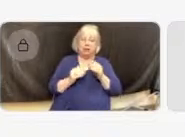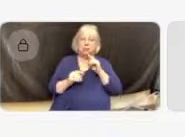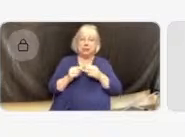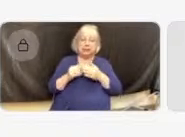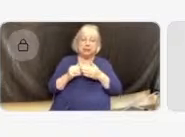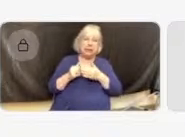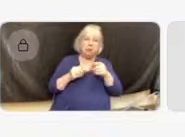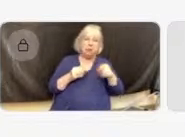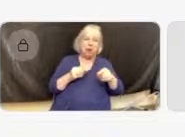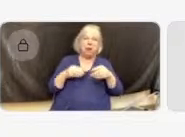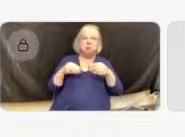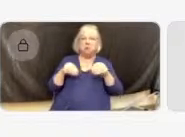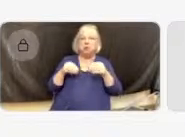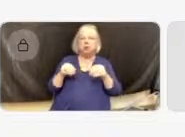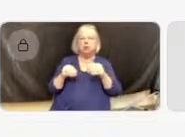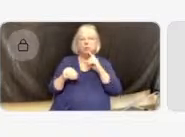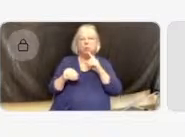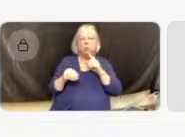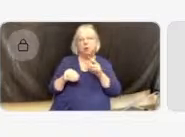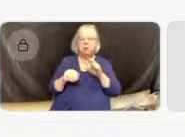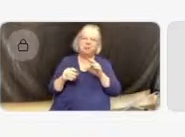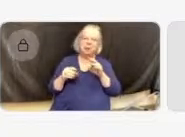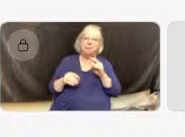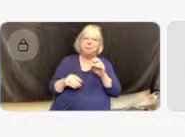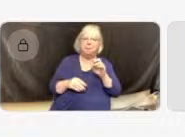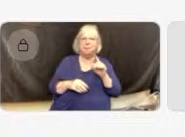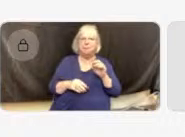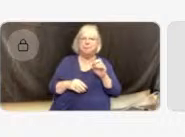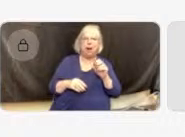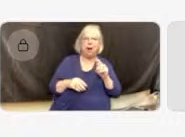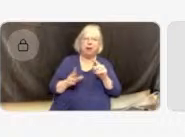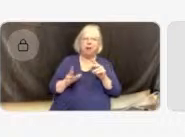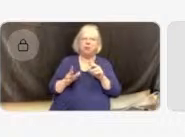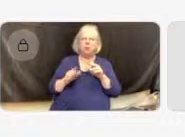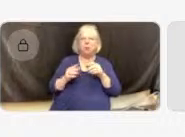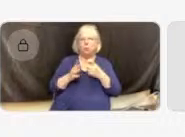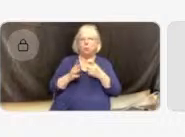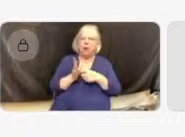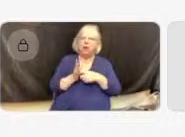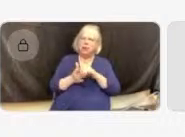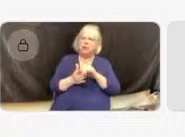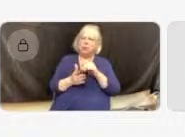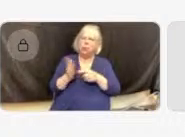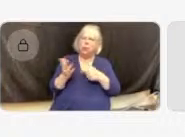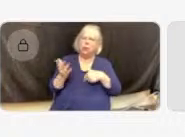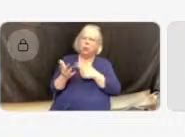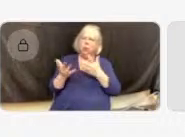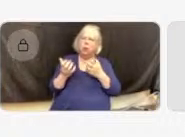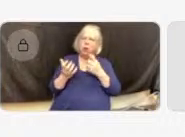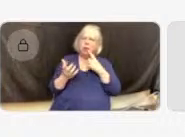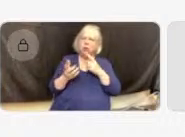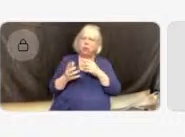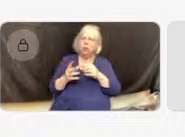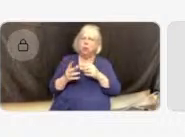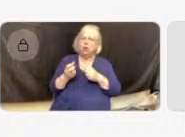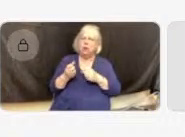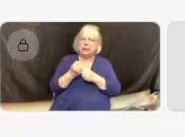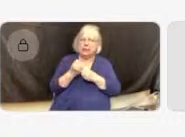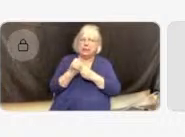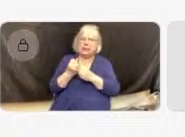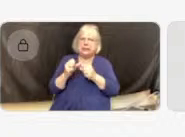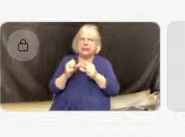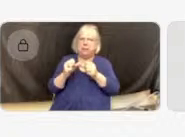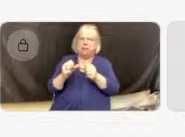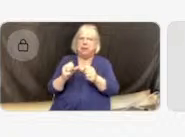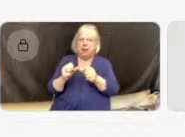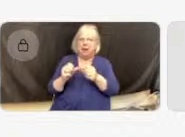sold it at a modest price, but had a single family move in, kind of what we want to stabilize the neighborhood. This is inherently destabilizing,